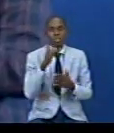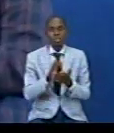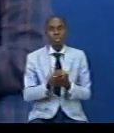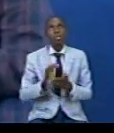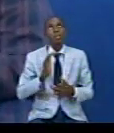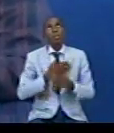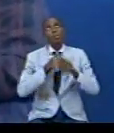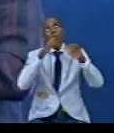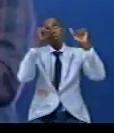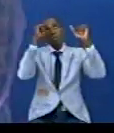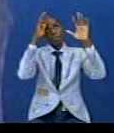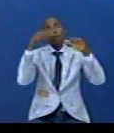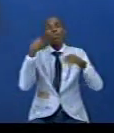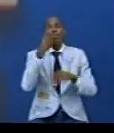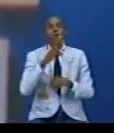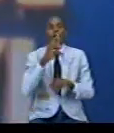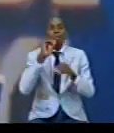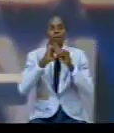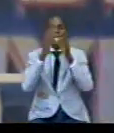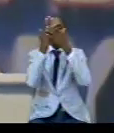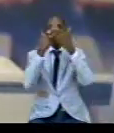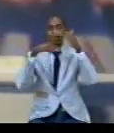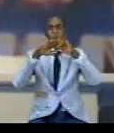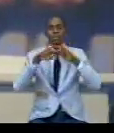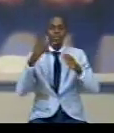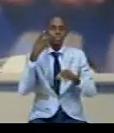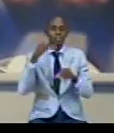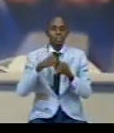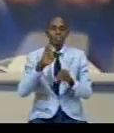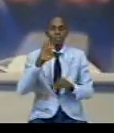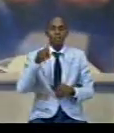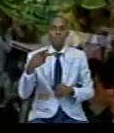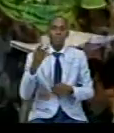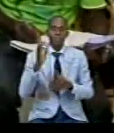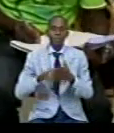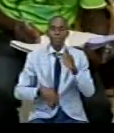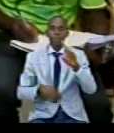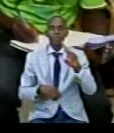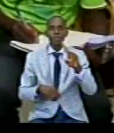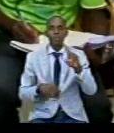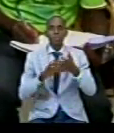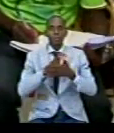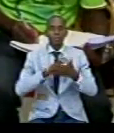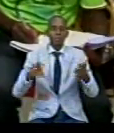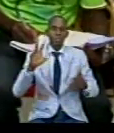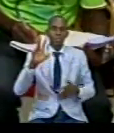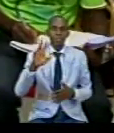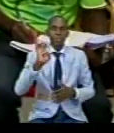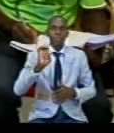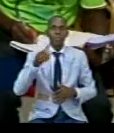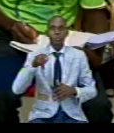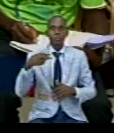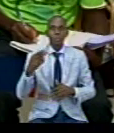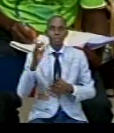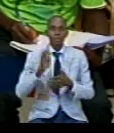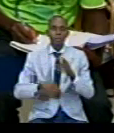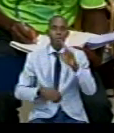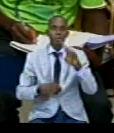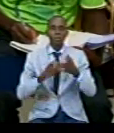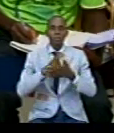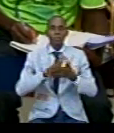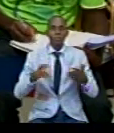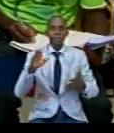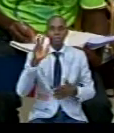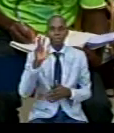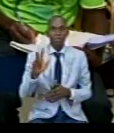which art in heaven. In Ephesians chapter 1, reading from verse 3. Ephesians chapter 1, verse 3. Blessed